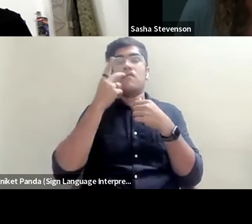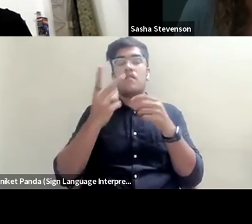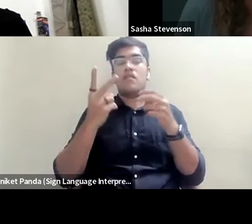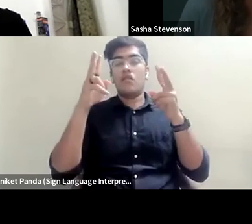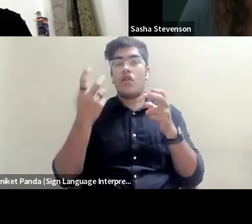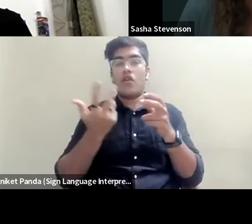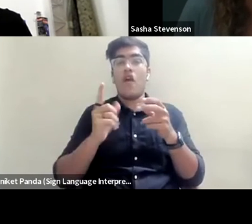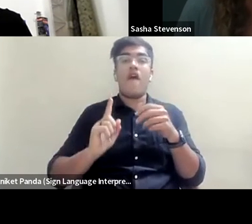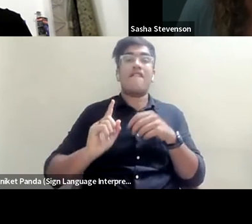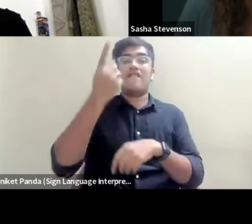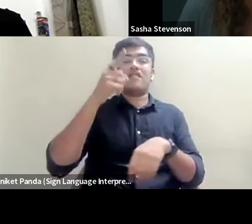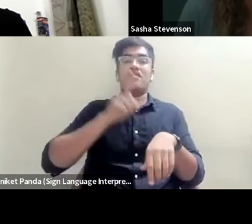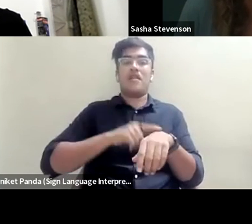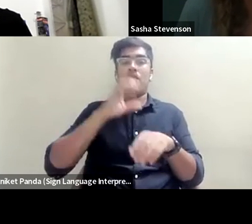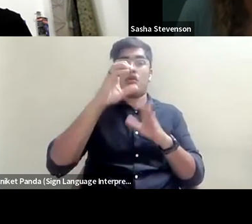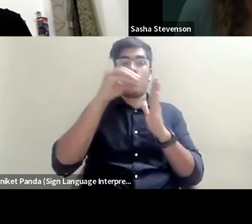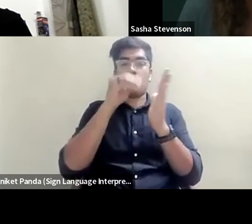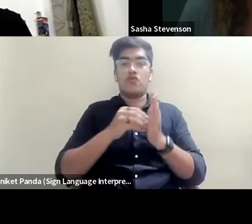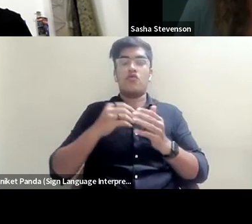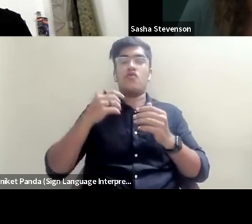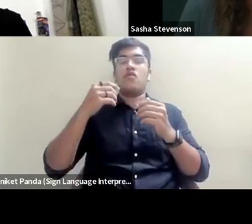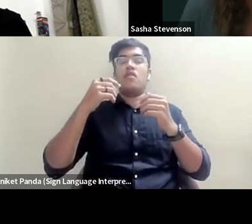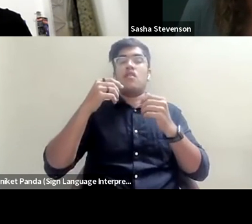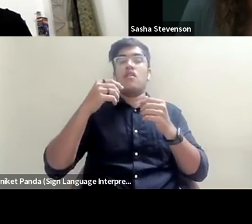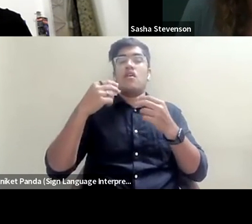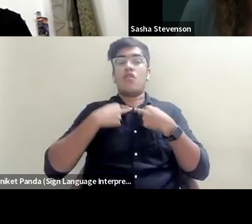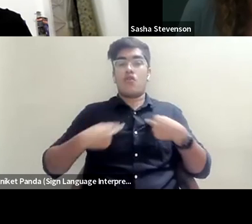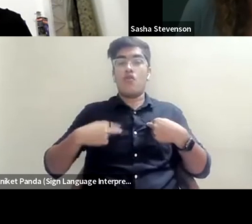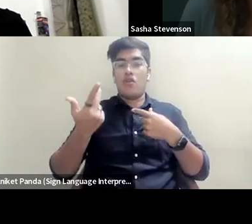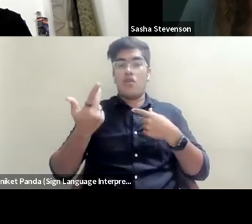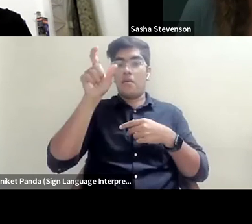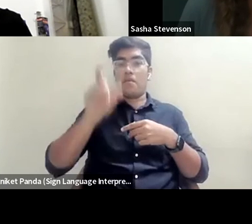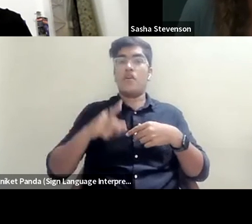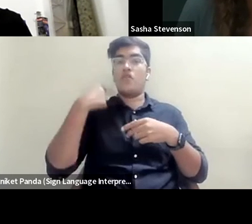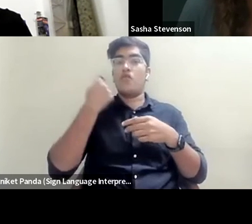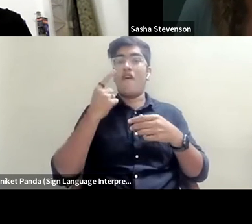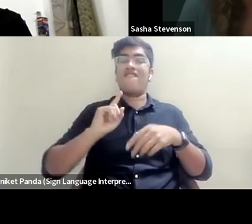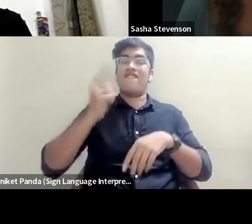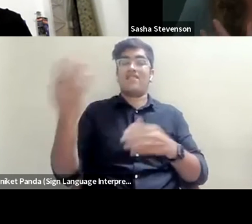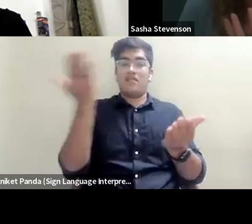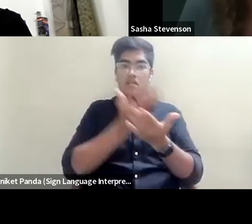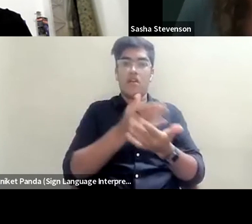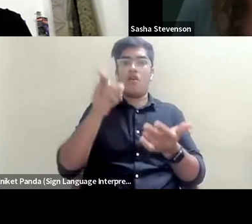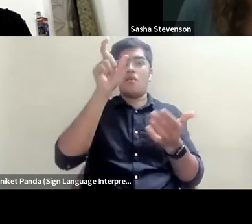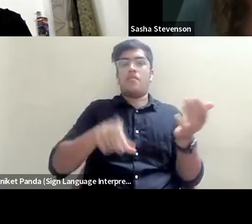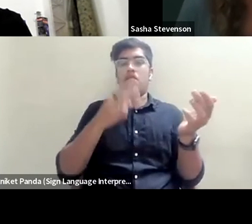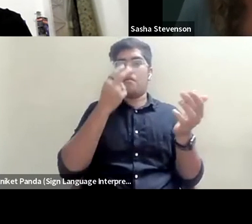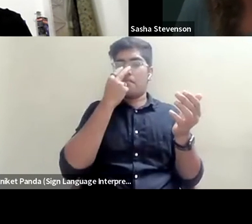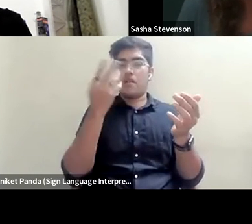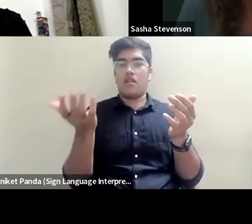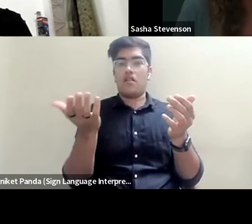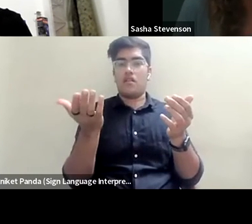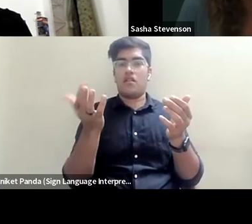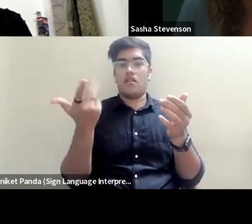justices of the Constitutional Court, Justice Zak Yaqub, was blind. And he's kind of our shining